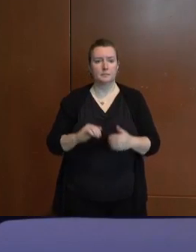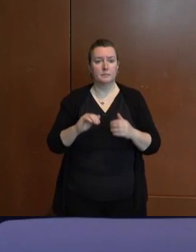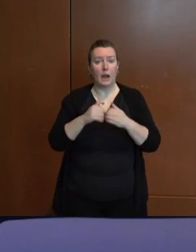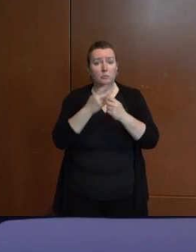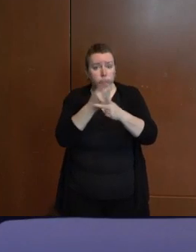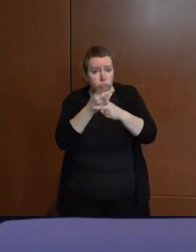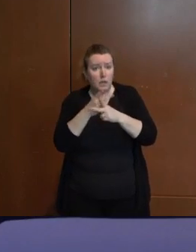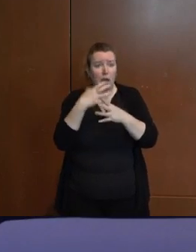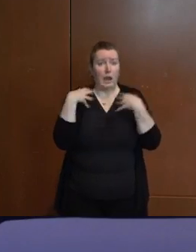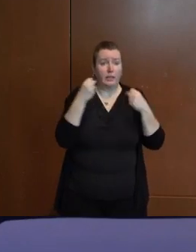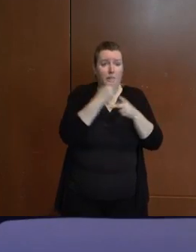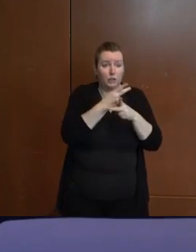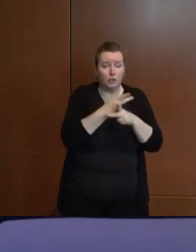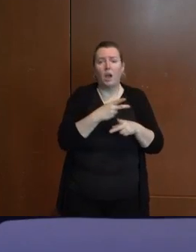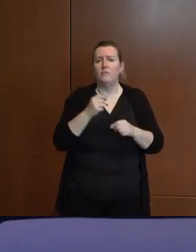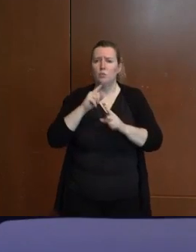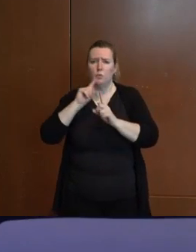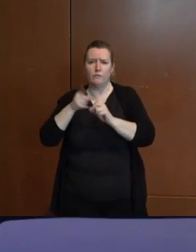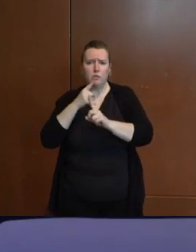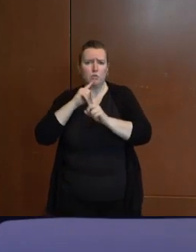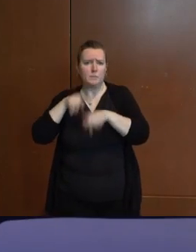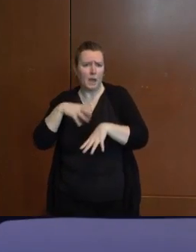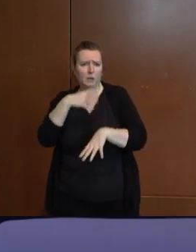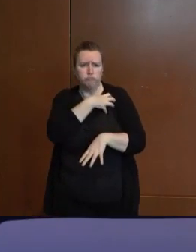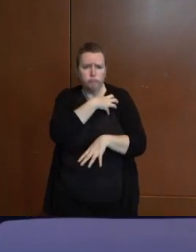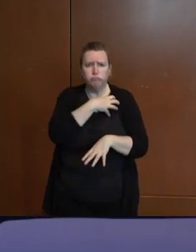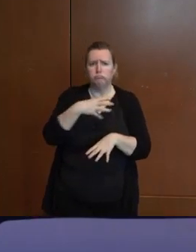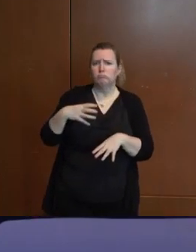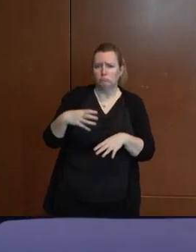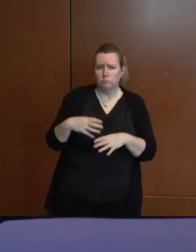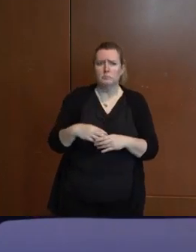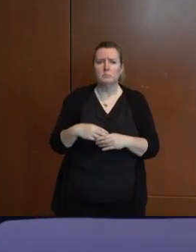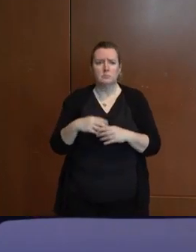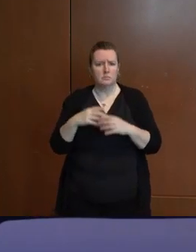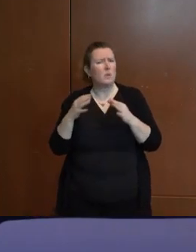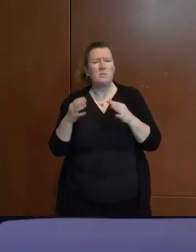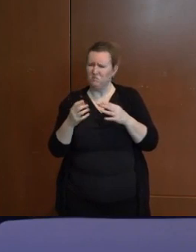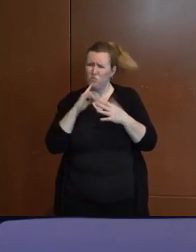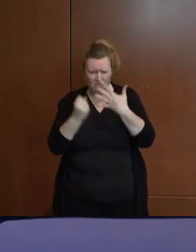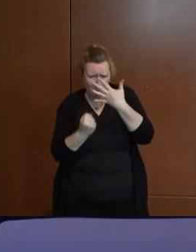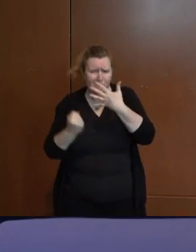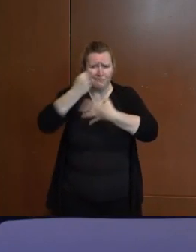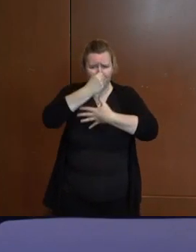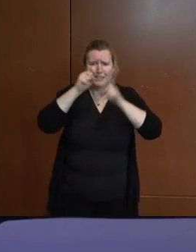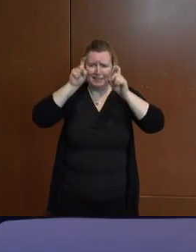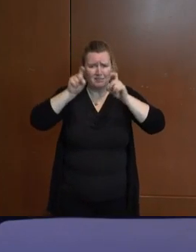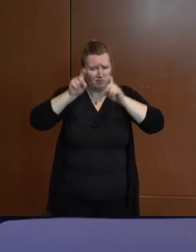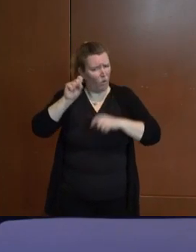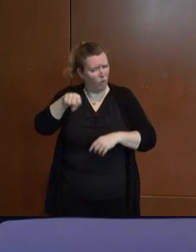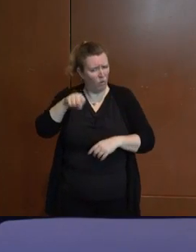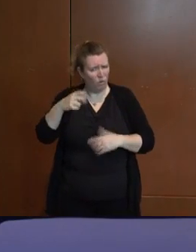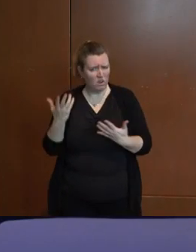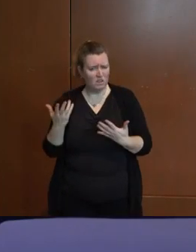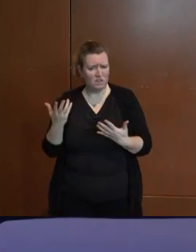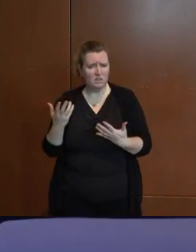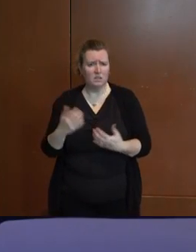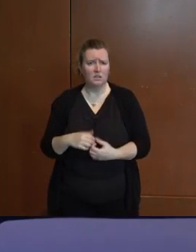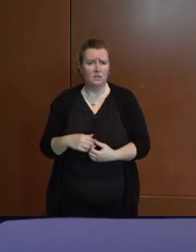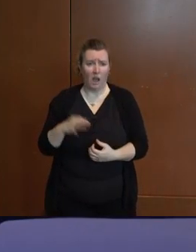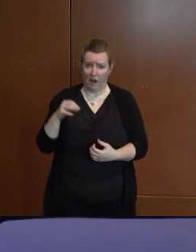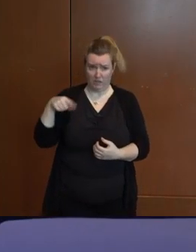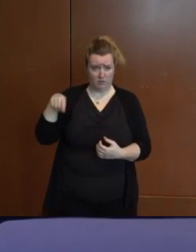and testing sites. I would ask any healthcare worker, unless my team tells me otherwise. If they're symptomatic, they